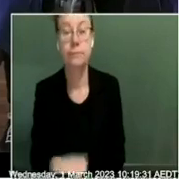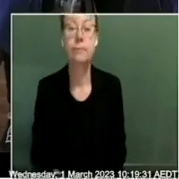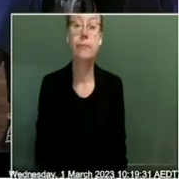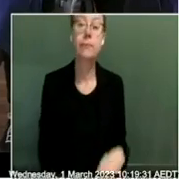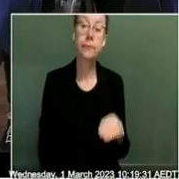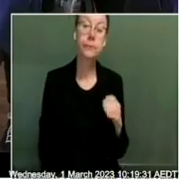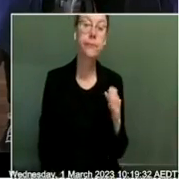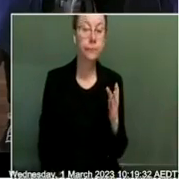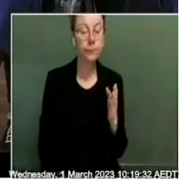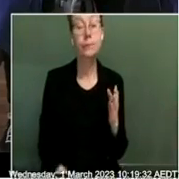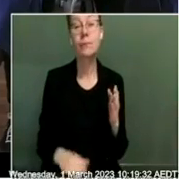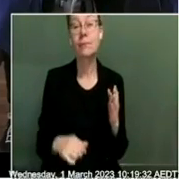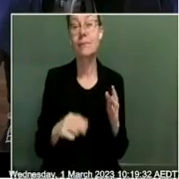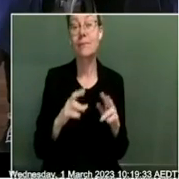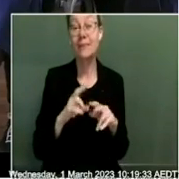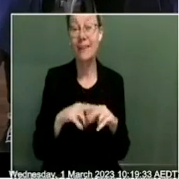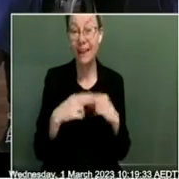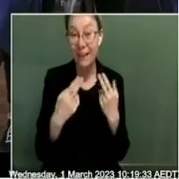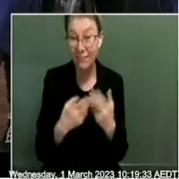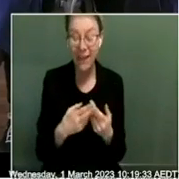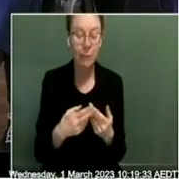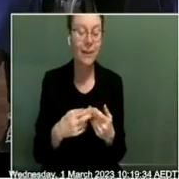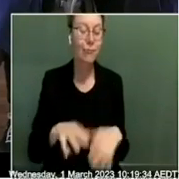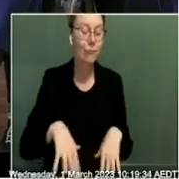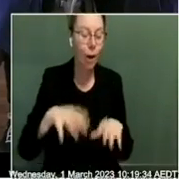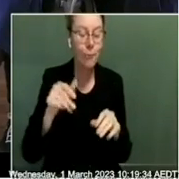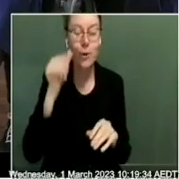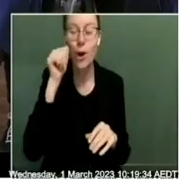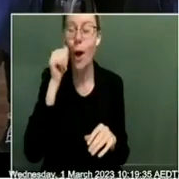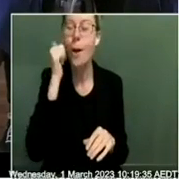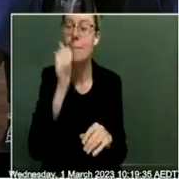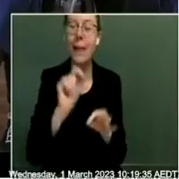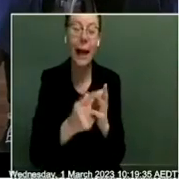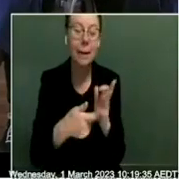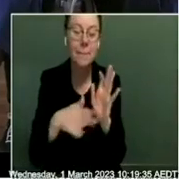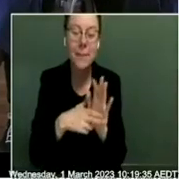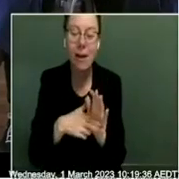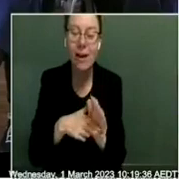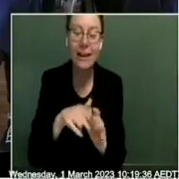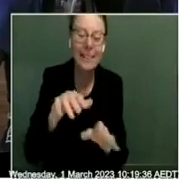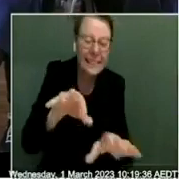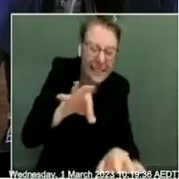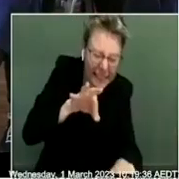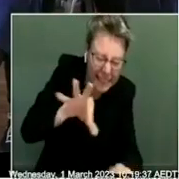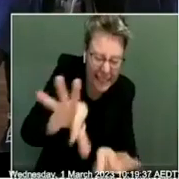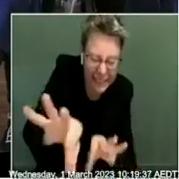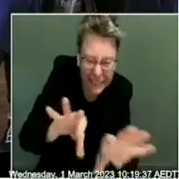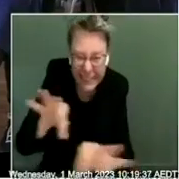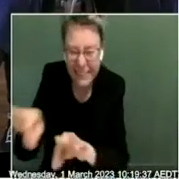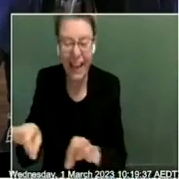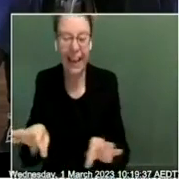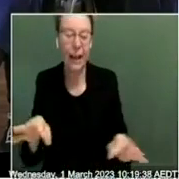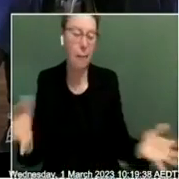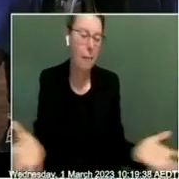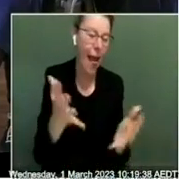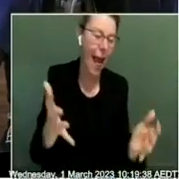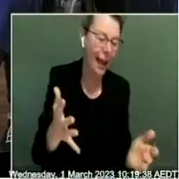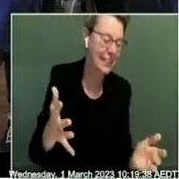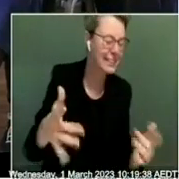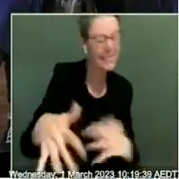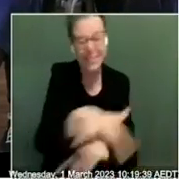blackberries and running amok here and with all their cousins and family. You know, that's the beautiful life they had